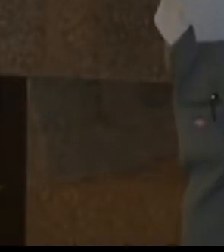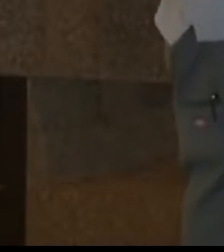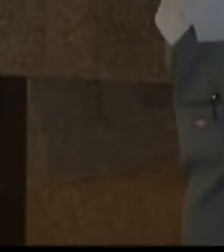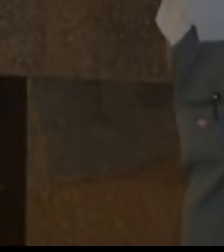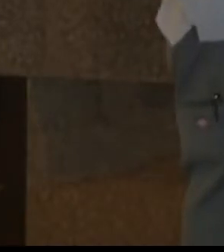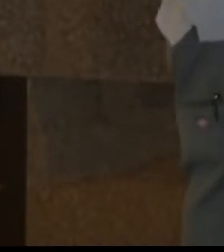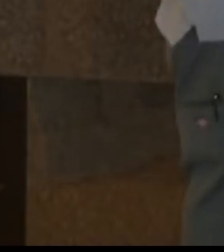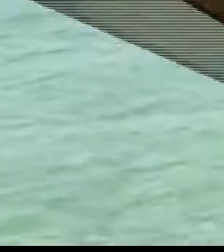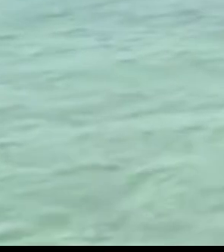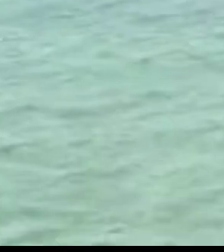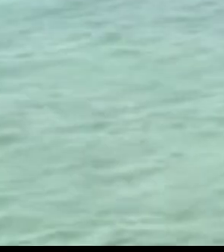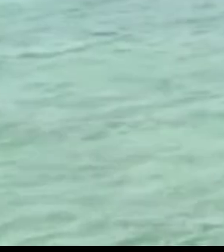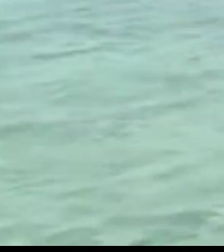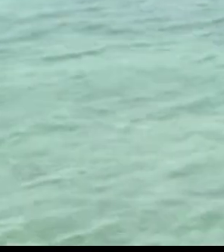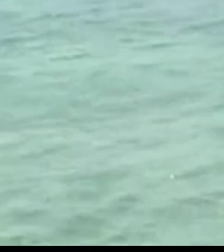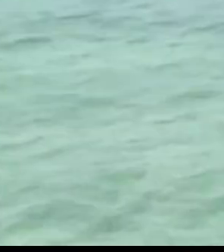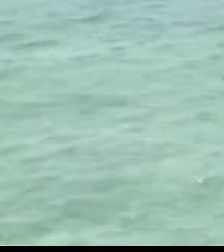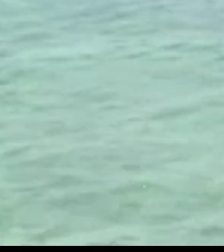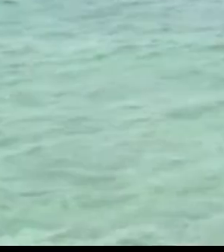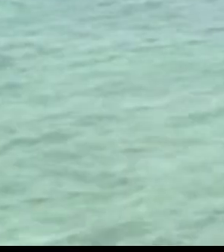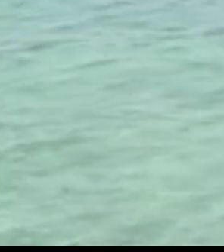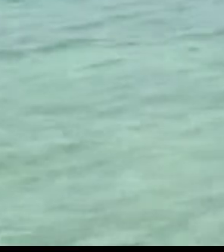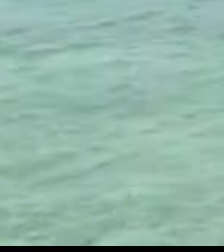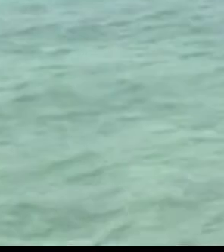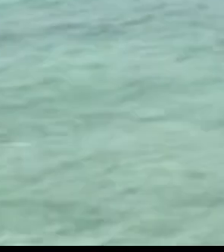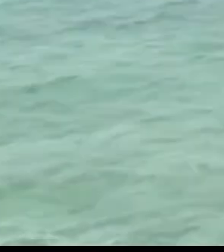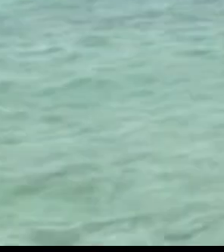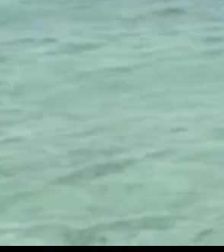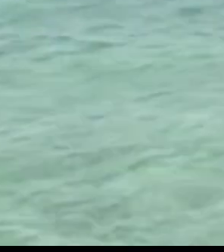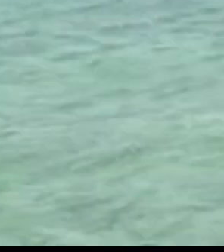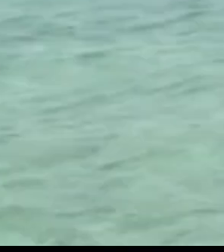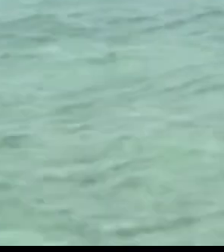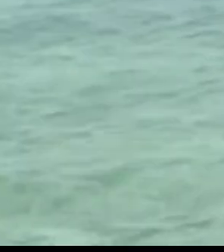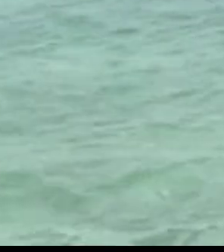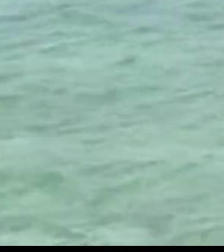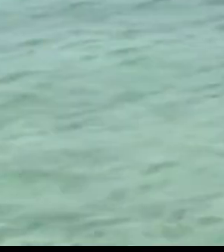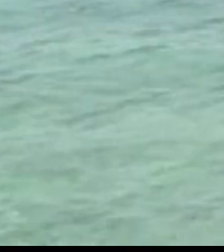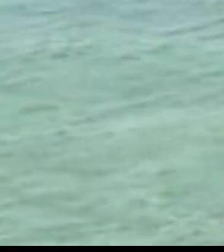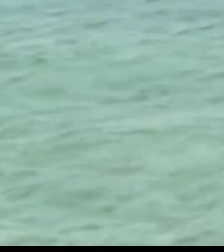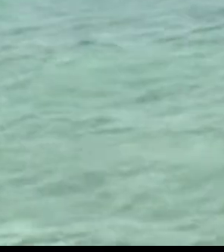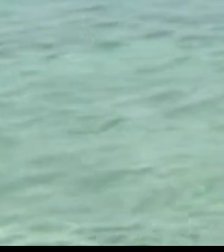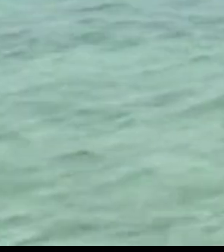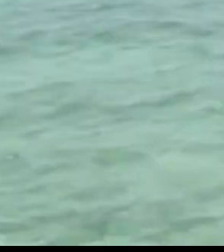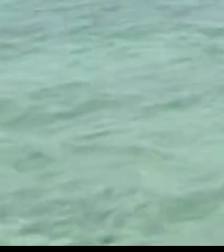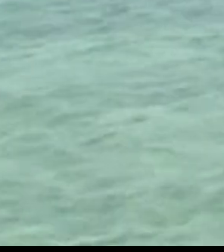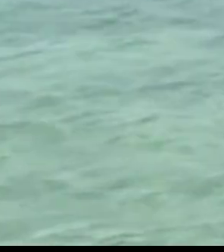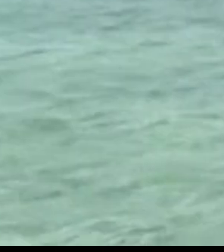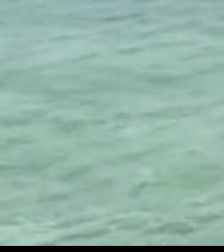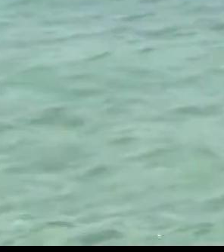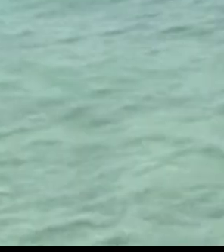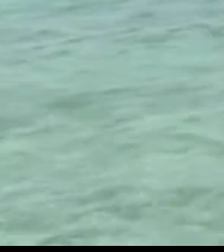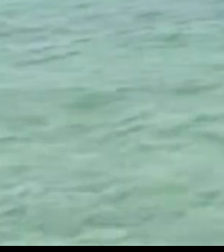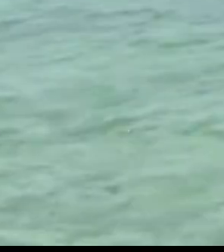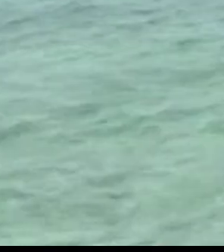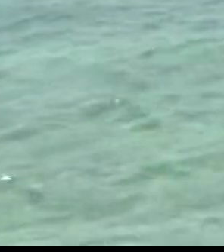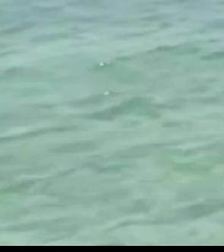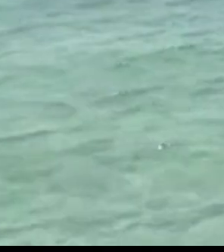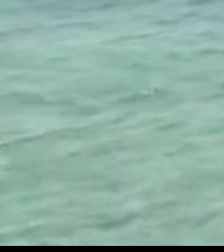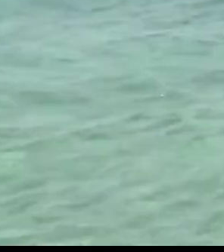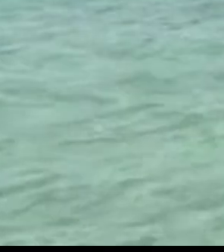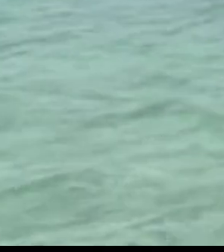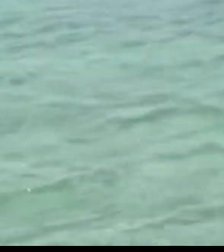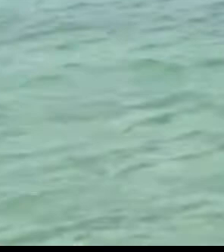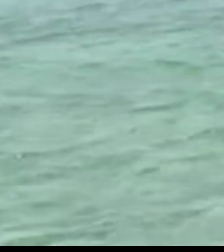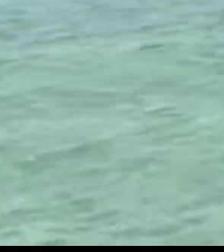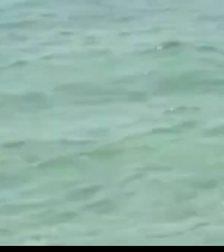members. After battling for more than 20 years, an environmental group wins a major court battle that will hopefully set dolphins